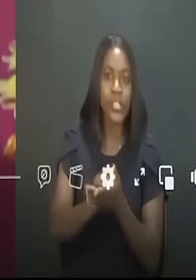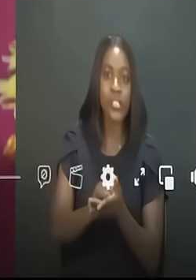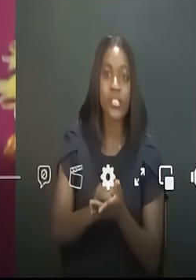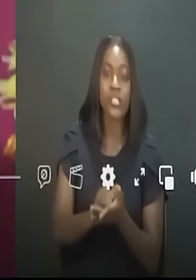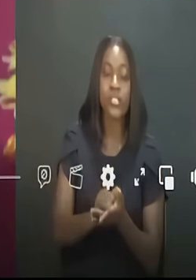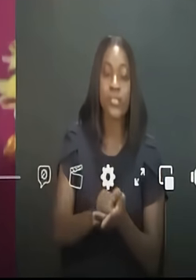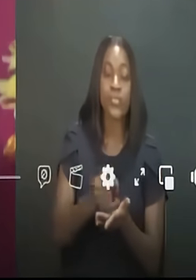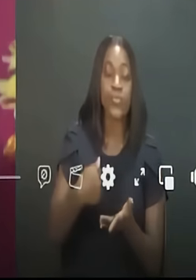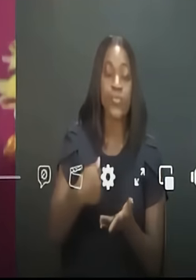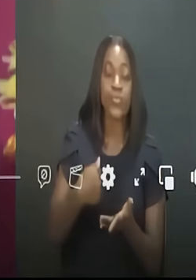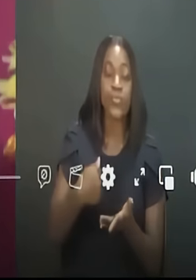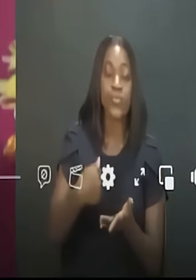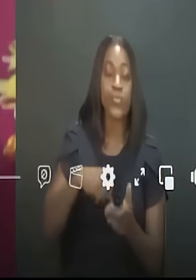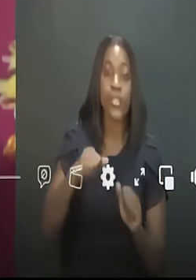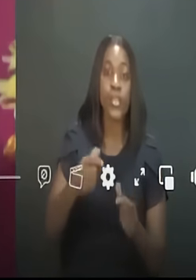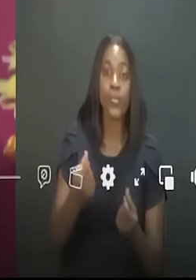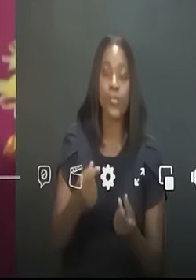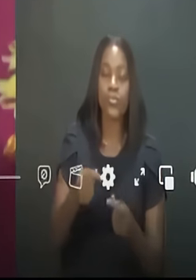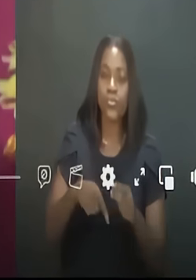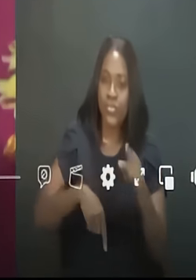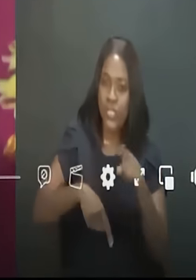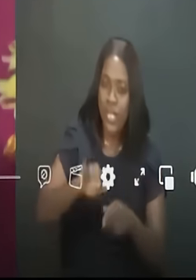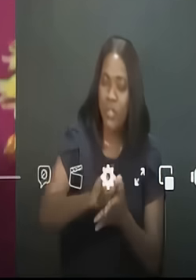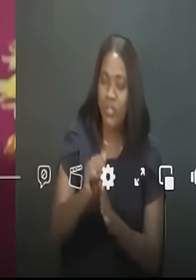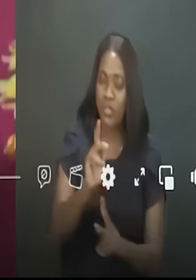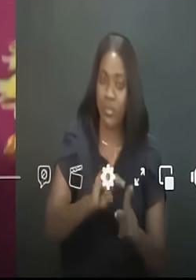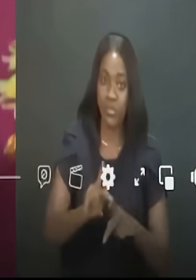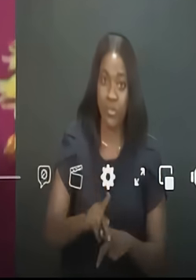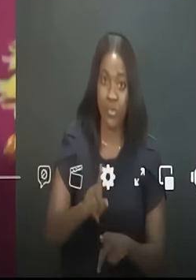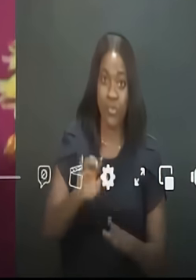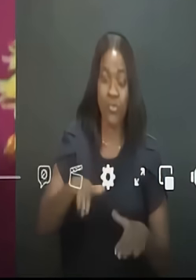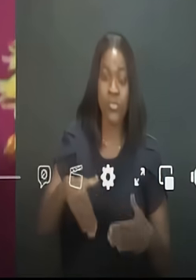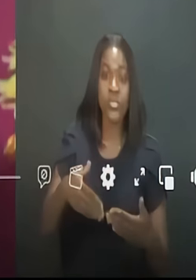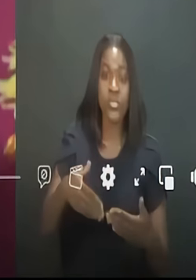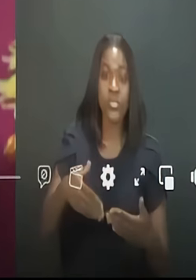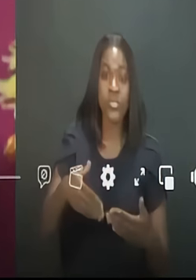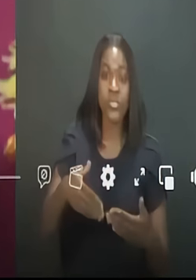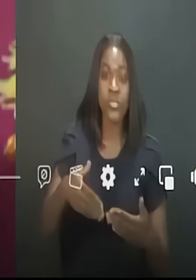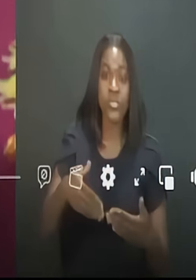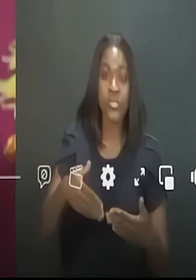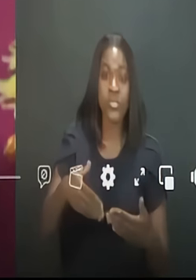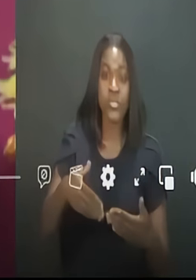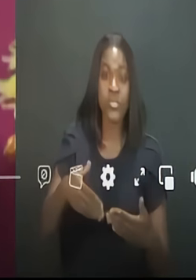You had authenticated the claim that whilst